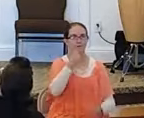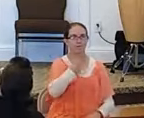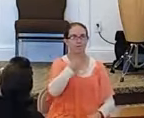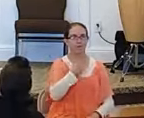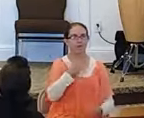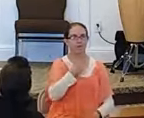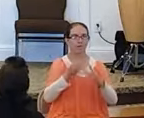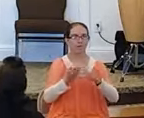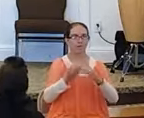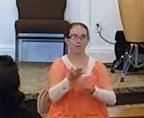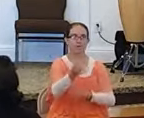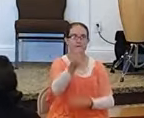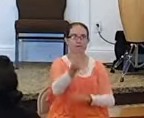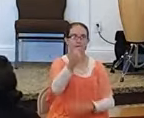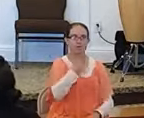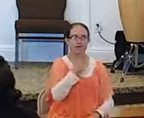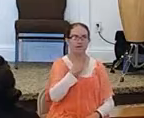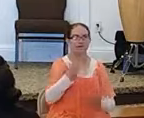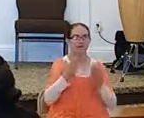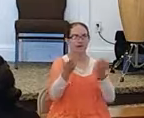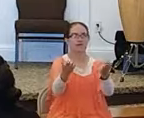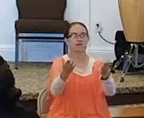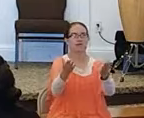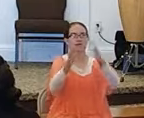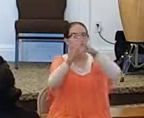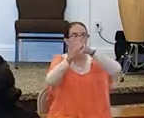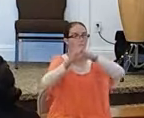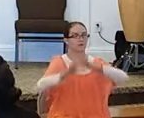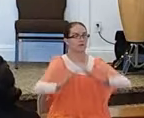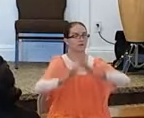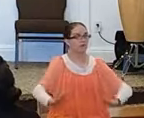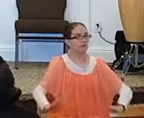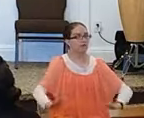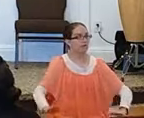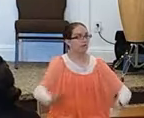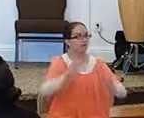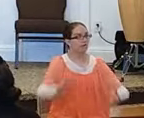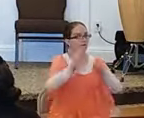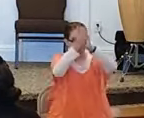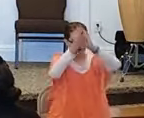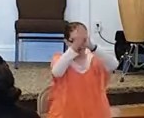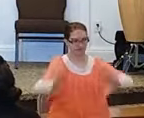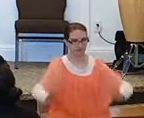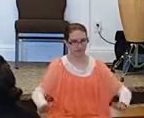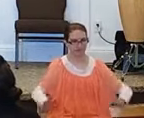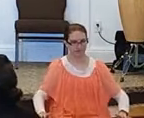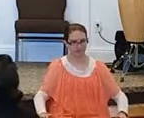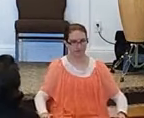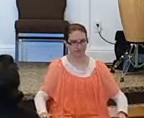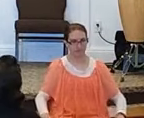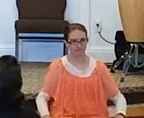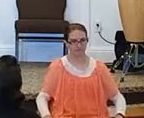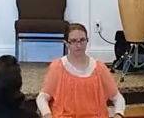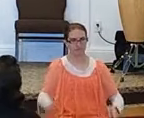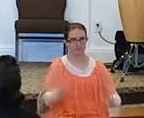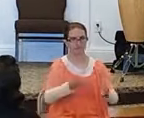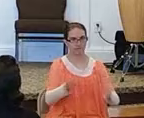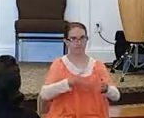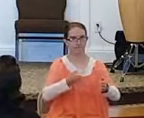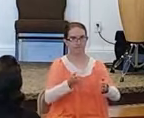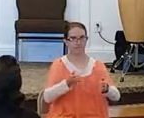it's flowing through me, amen, it gives me calm. It gives me peace. Hallelujah. Used to sing this